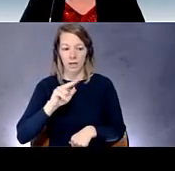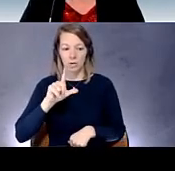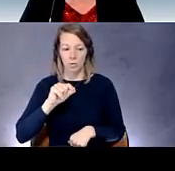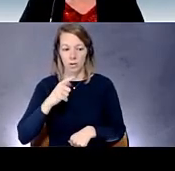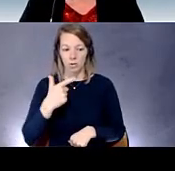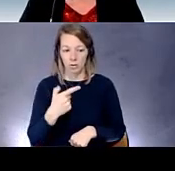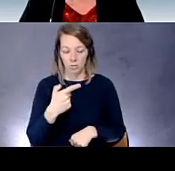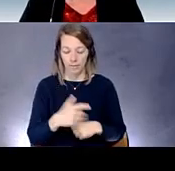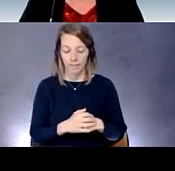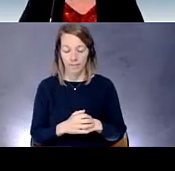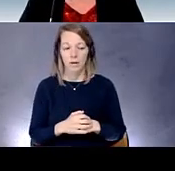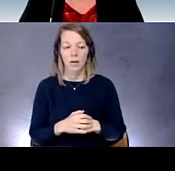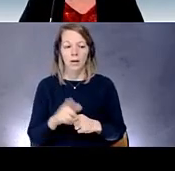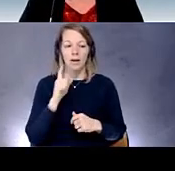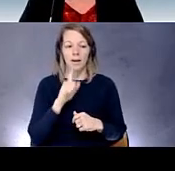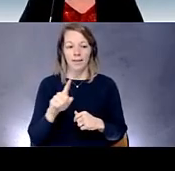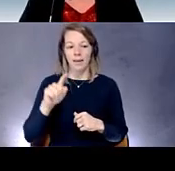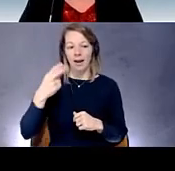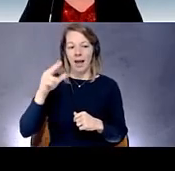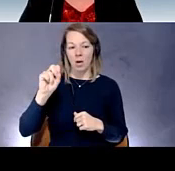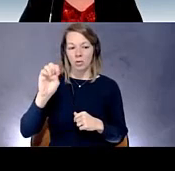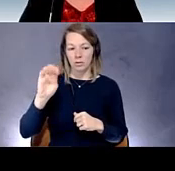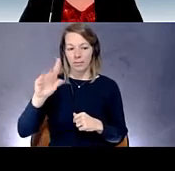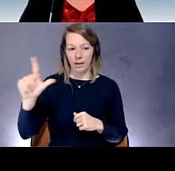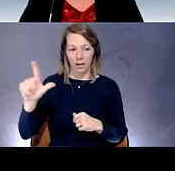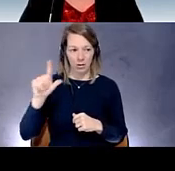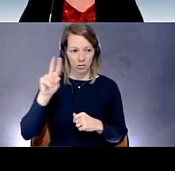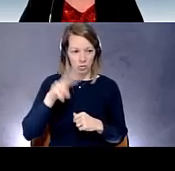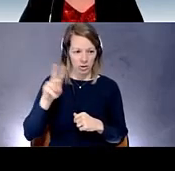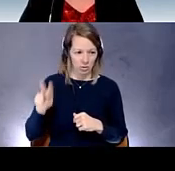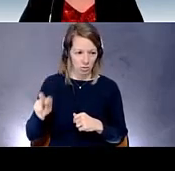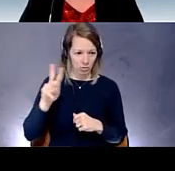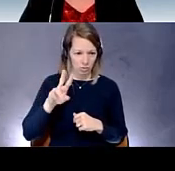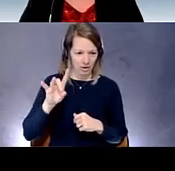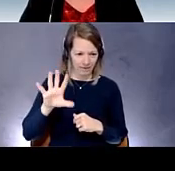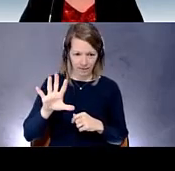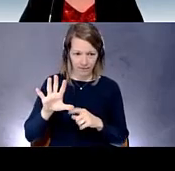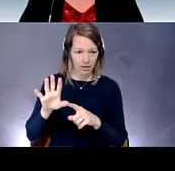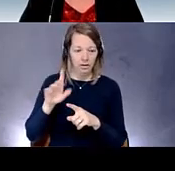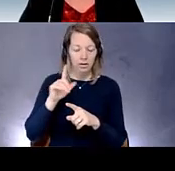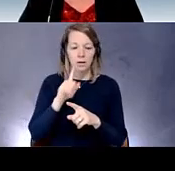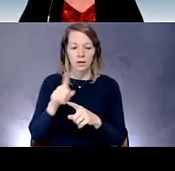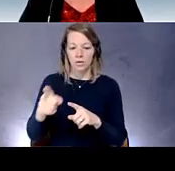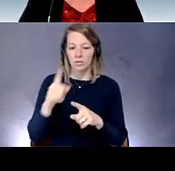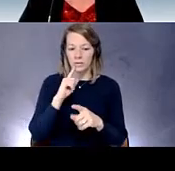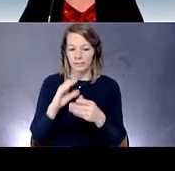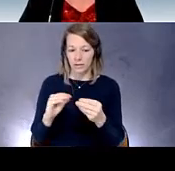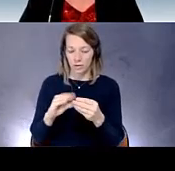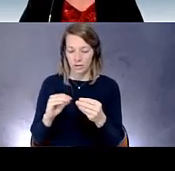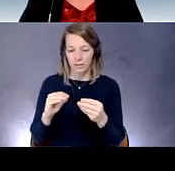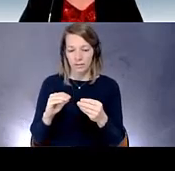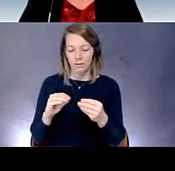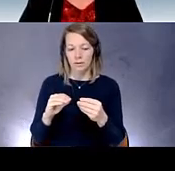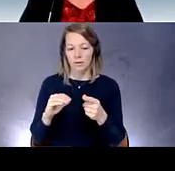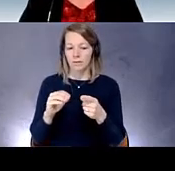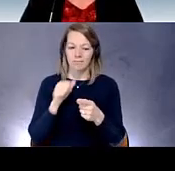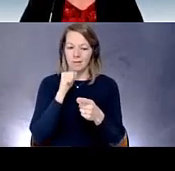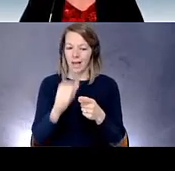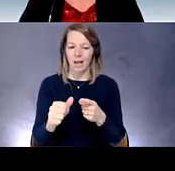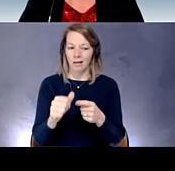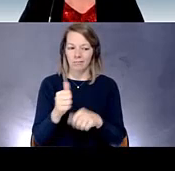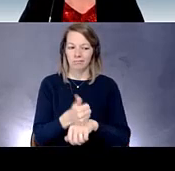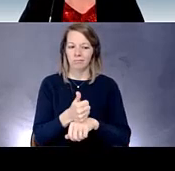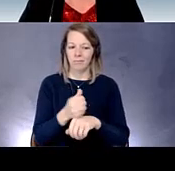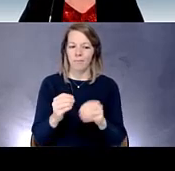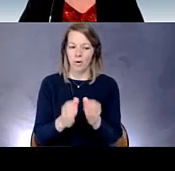2021. And then the House Bill 22-1285, which you spoke of briefly there, Marilyn, doesn't create greater